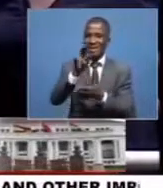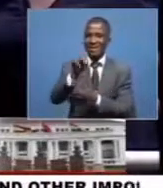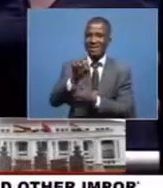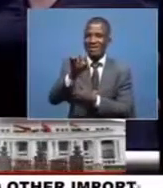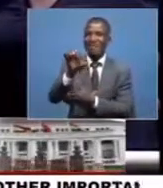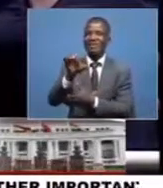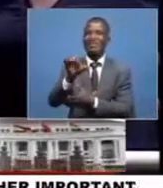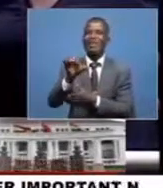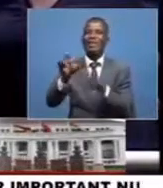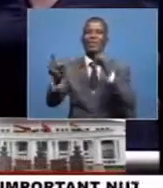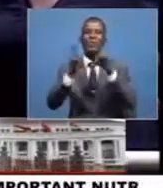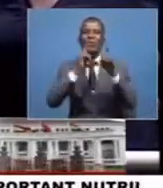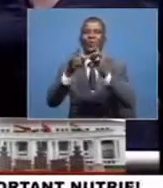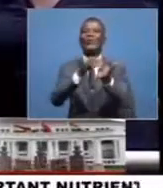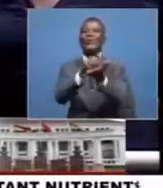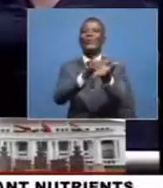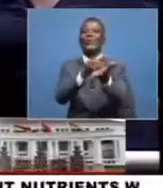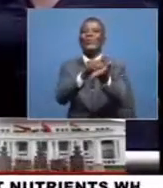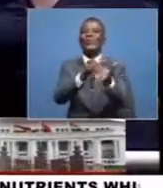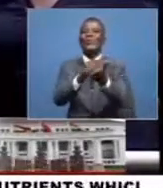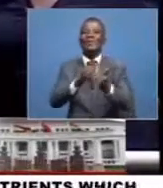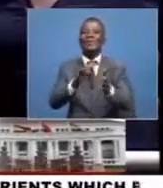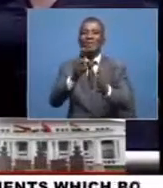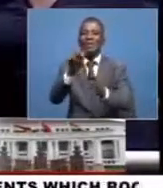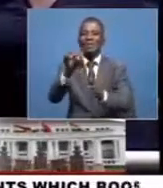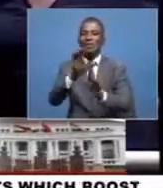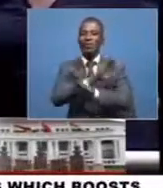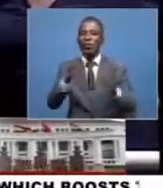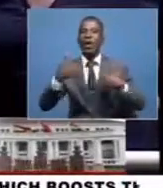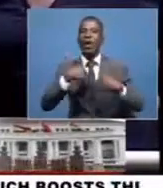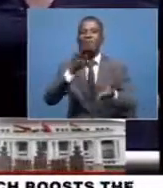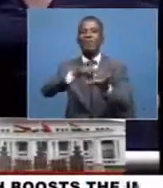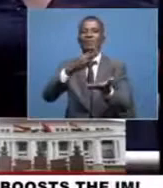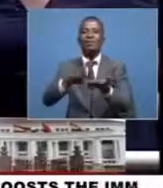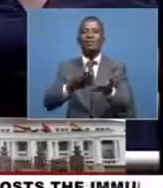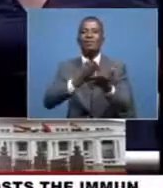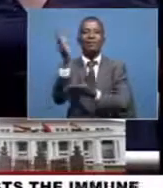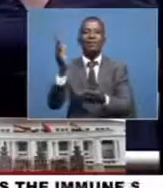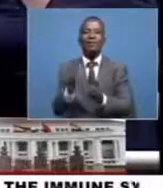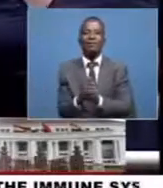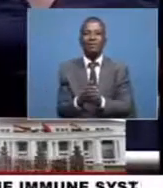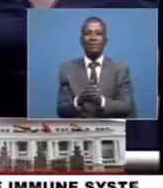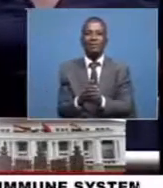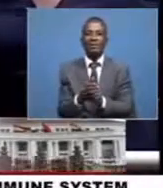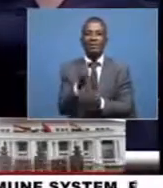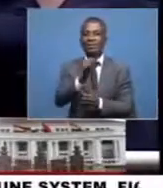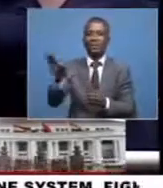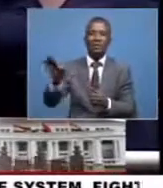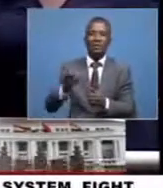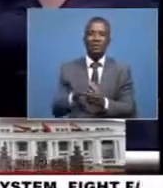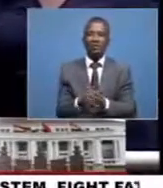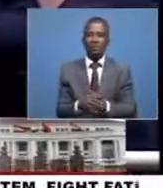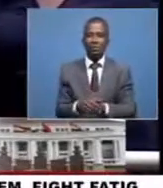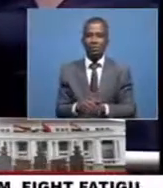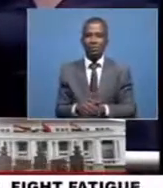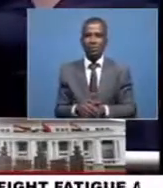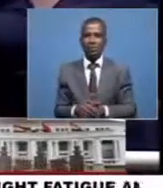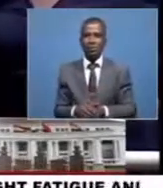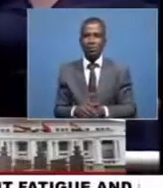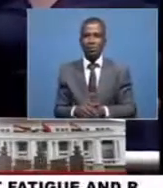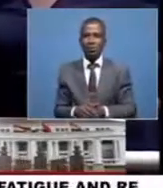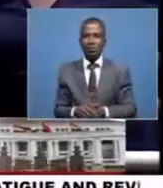made a case strong enough to warrant them presenting any witnesses. That's not what the Supreme Court... I didn't hear the Supreme Court say